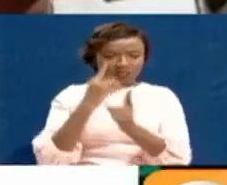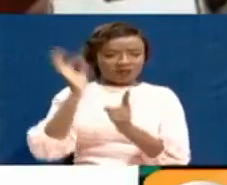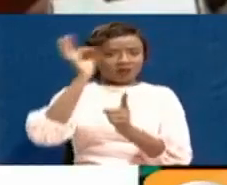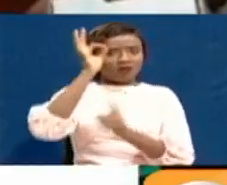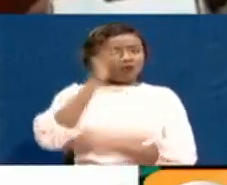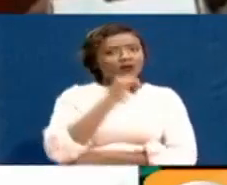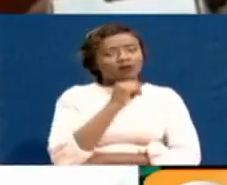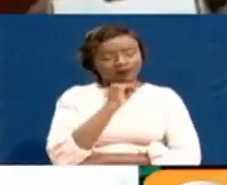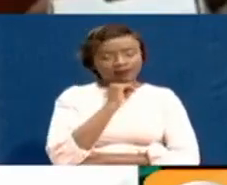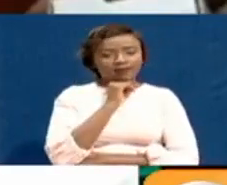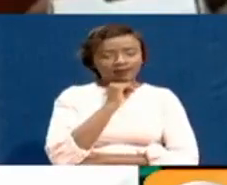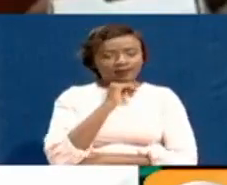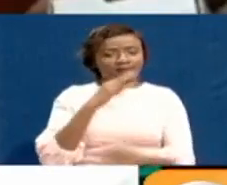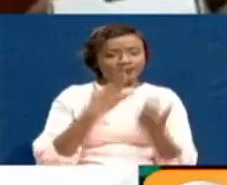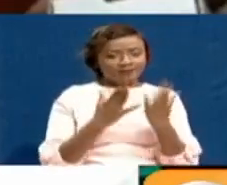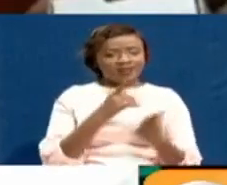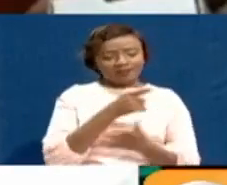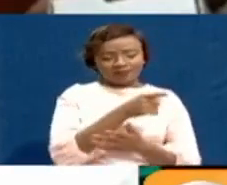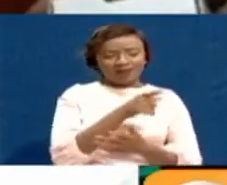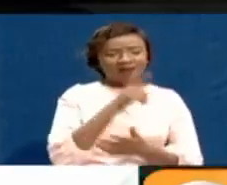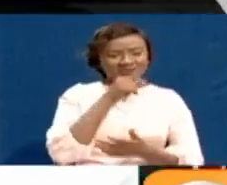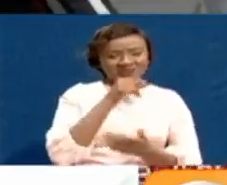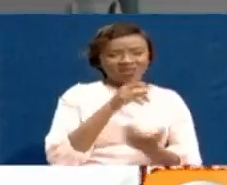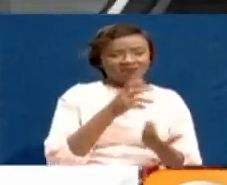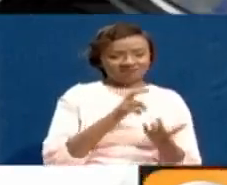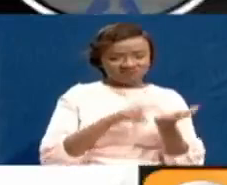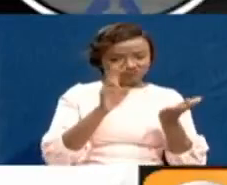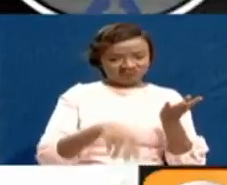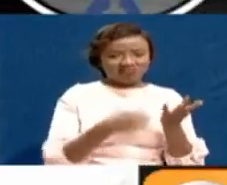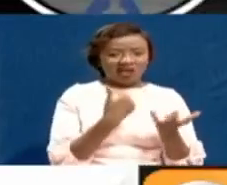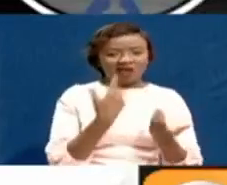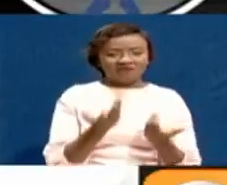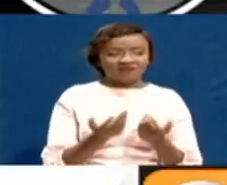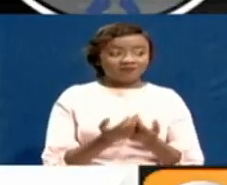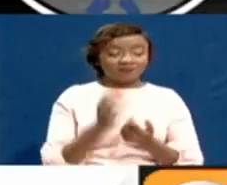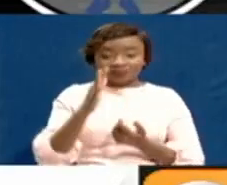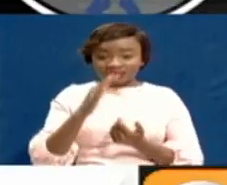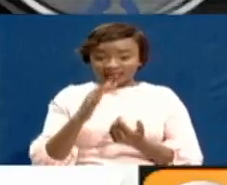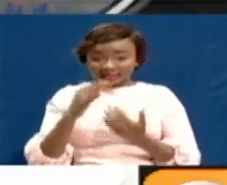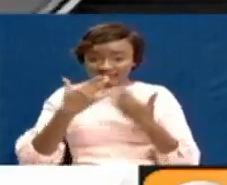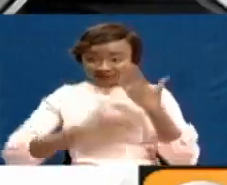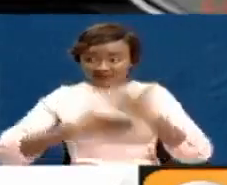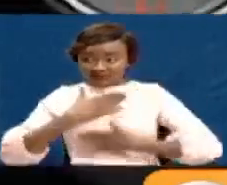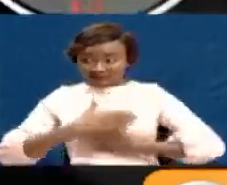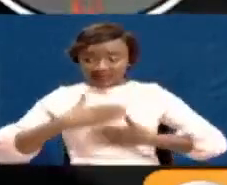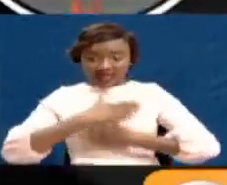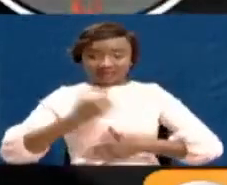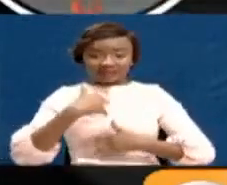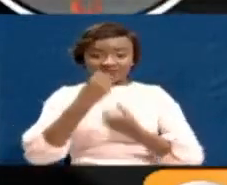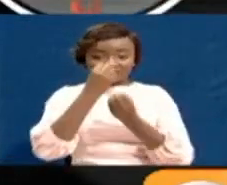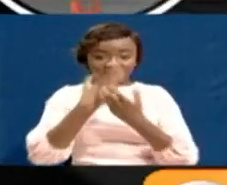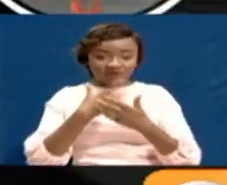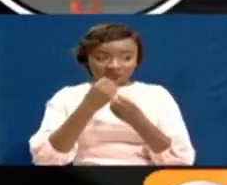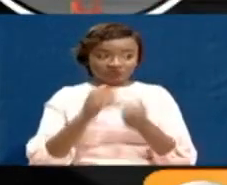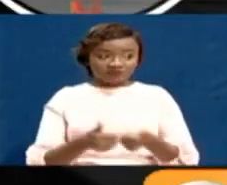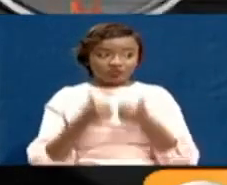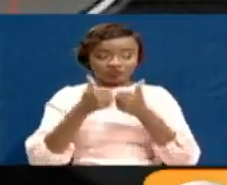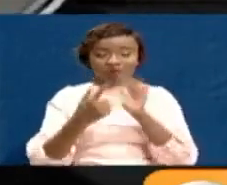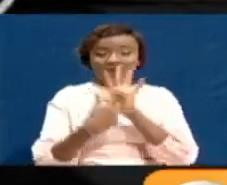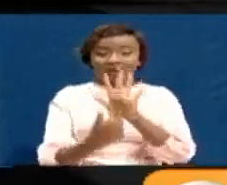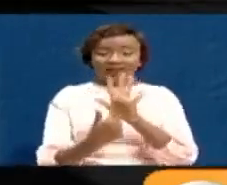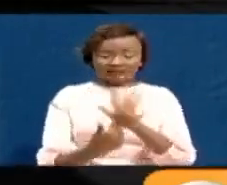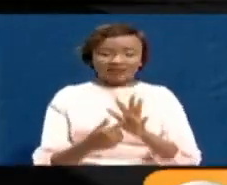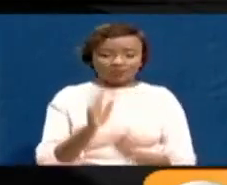maybe there is a disadvantage in men. Biology has more answers, which some use to explain the sex bias. For